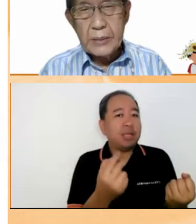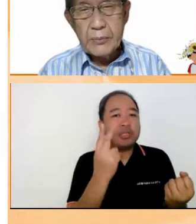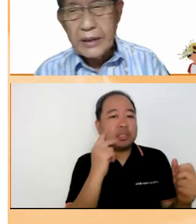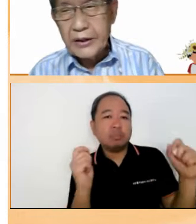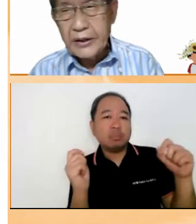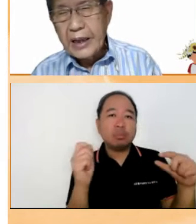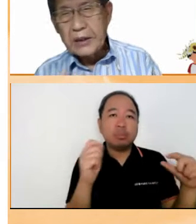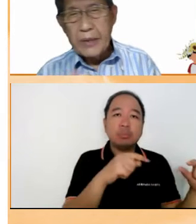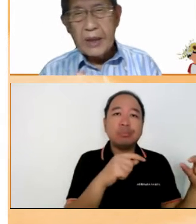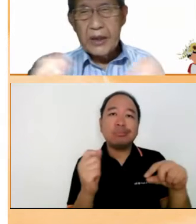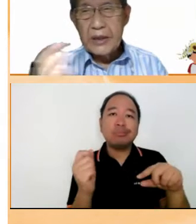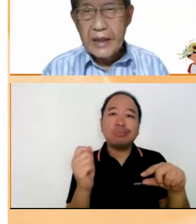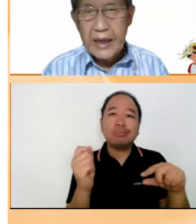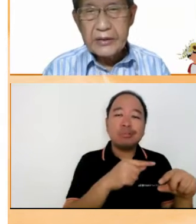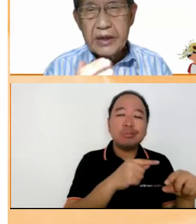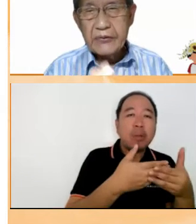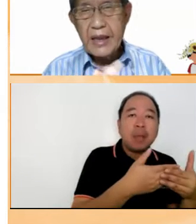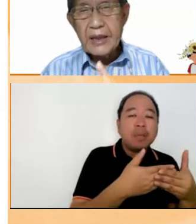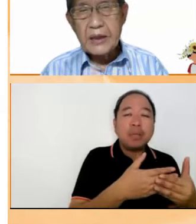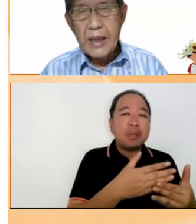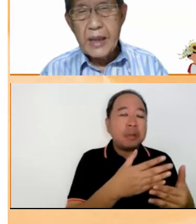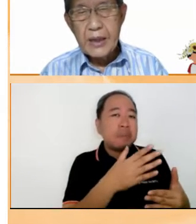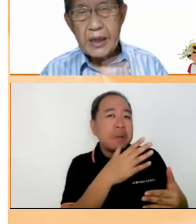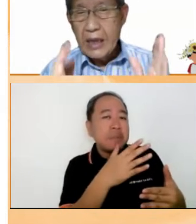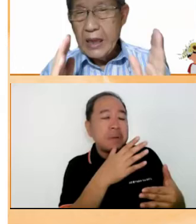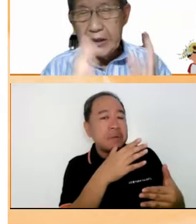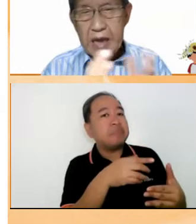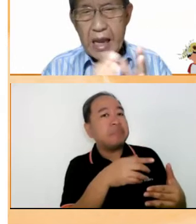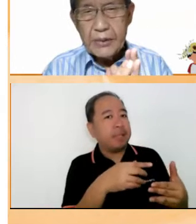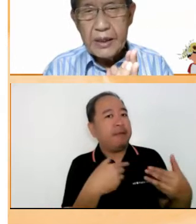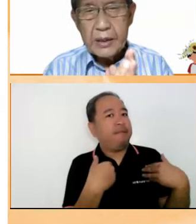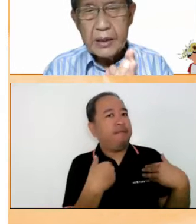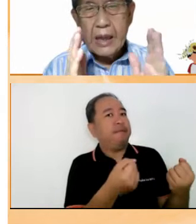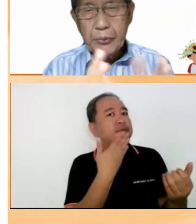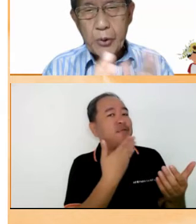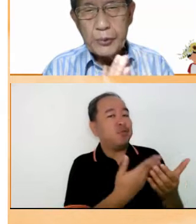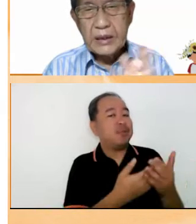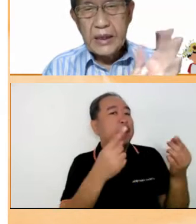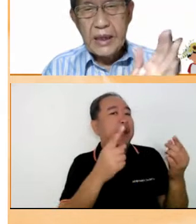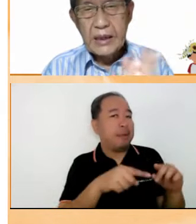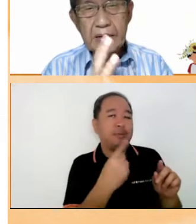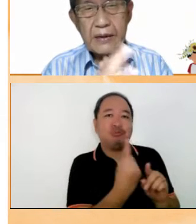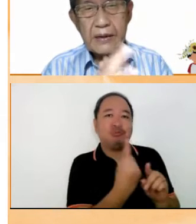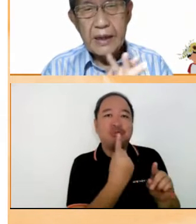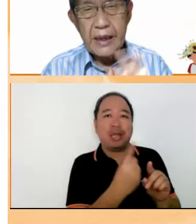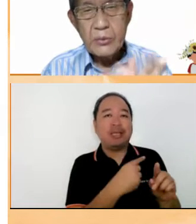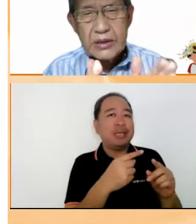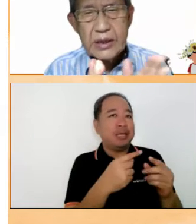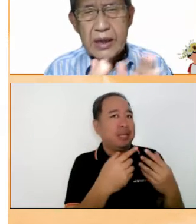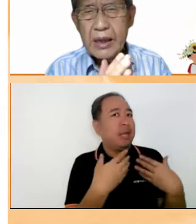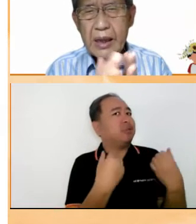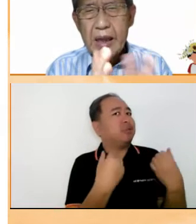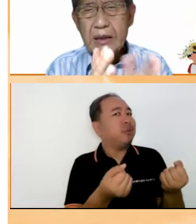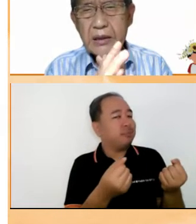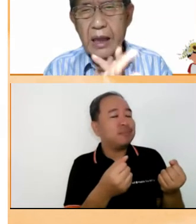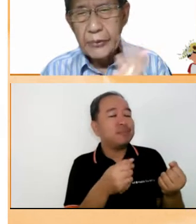between the mother and the baby, the caregiver and the baby is happening appropriately and healthily, and we